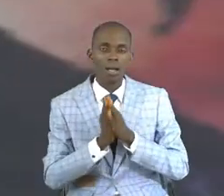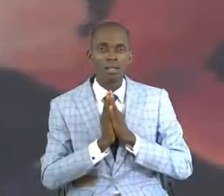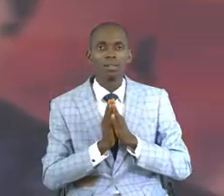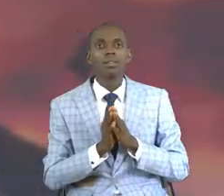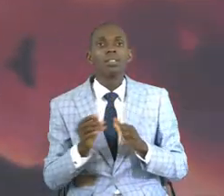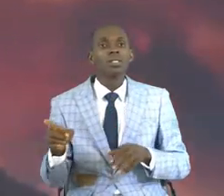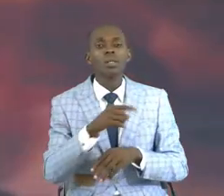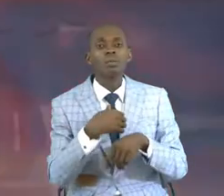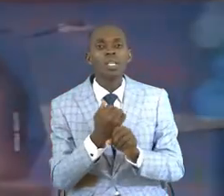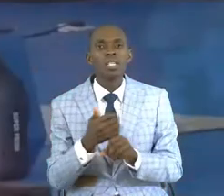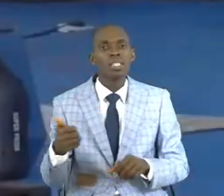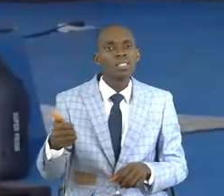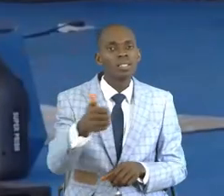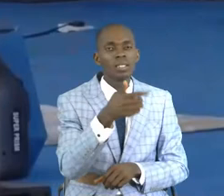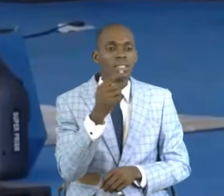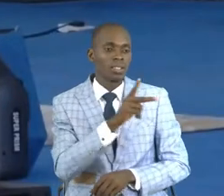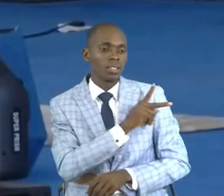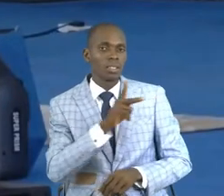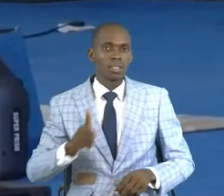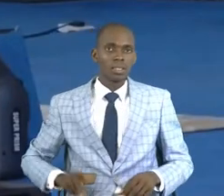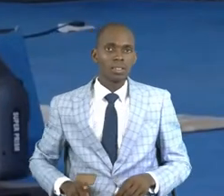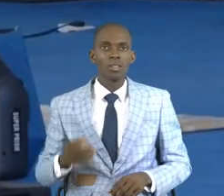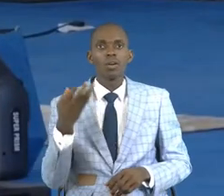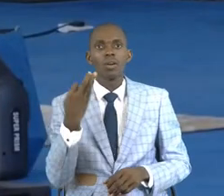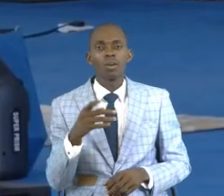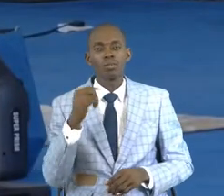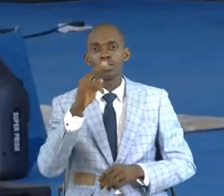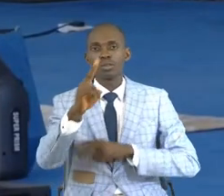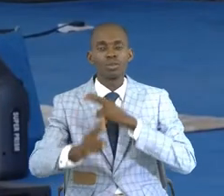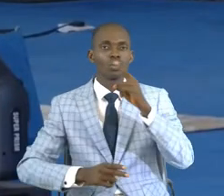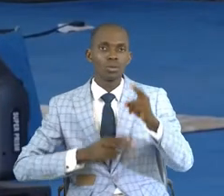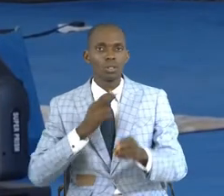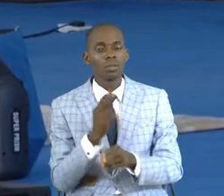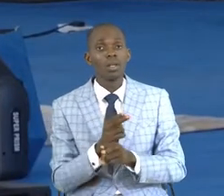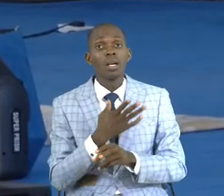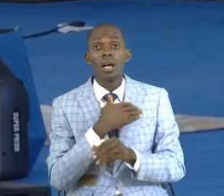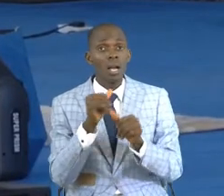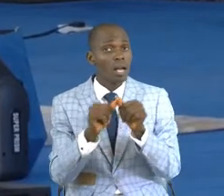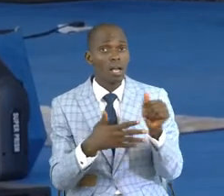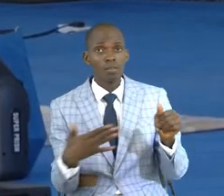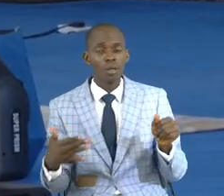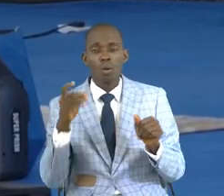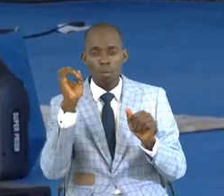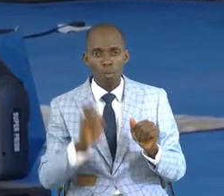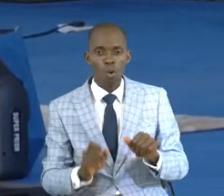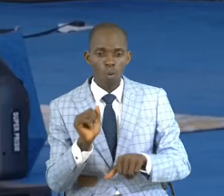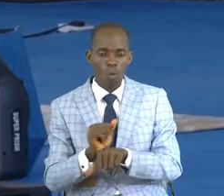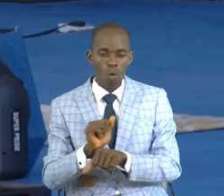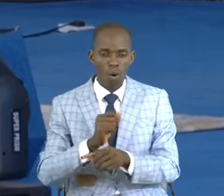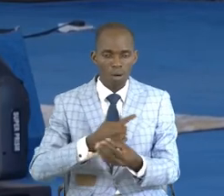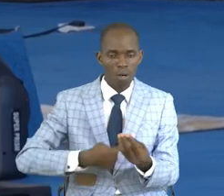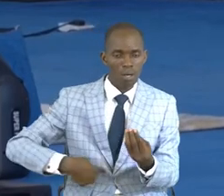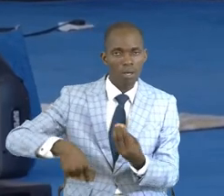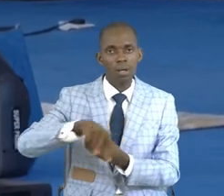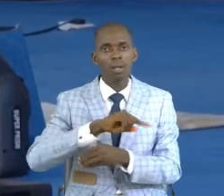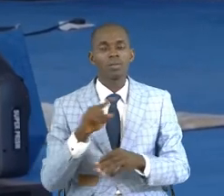themselves the king of the universe, and everything must revolve around them. They